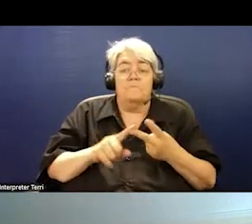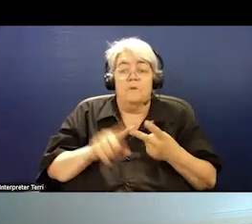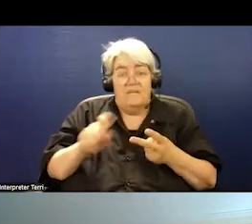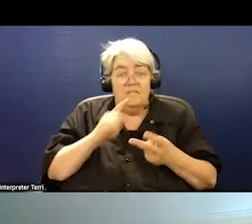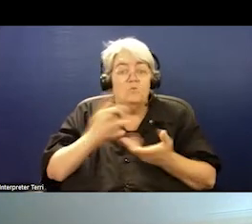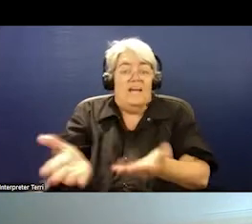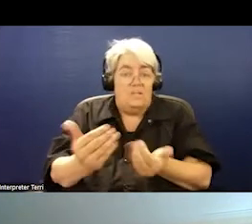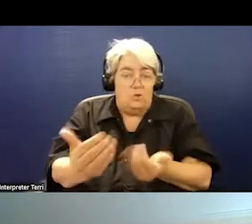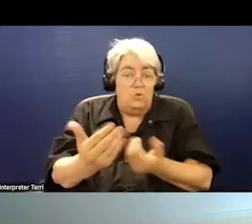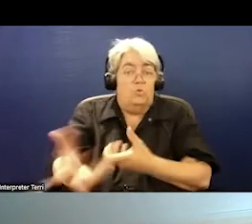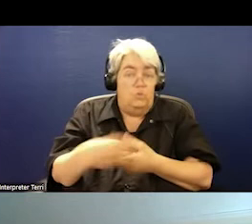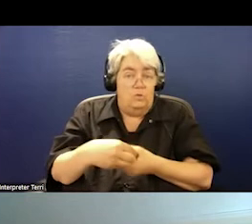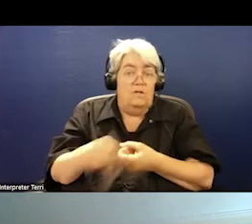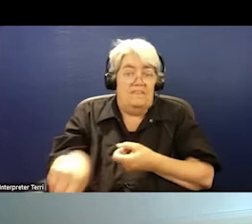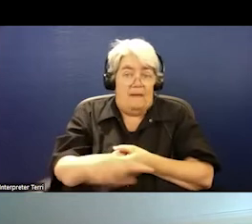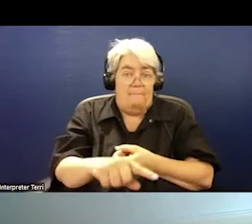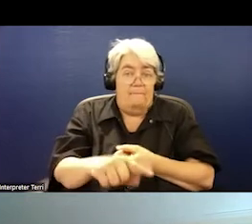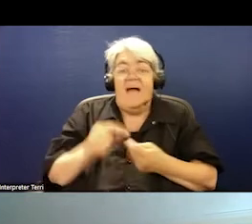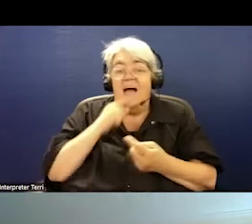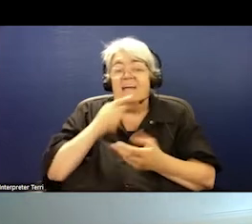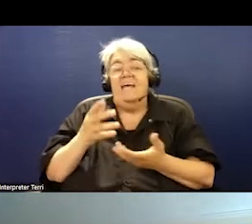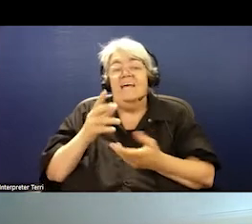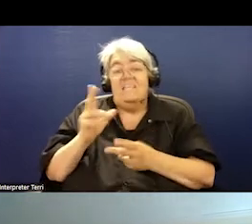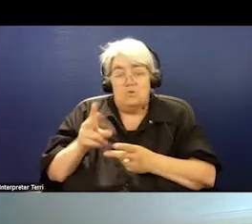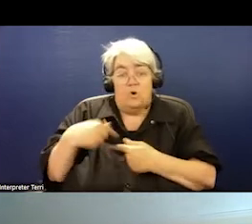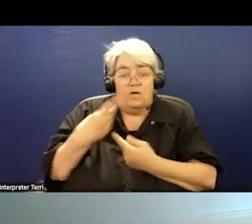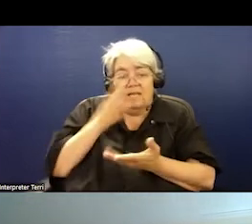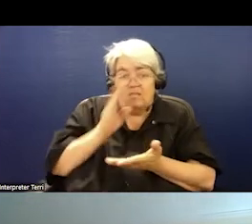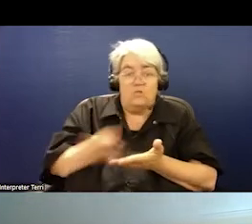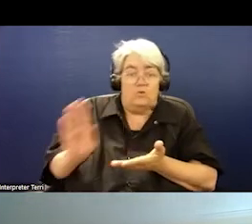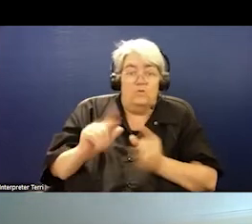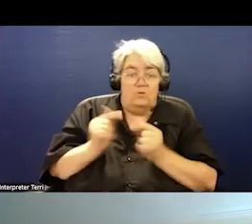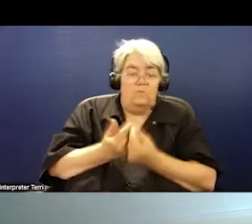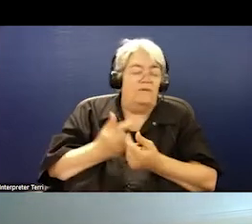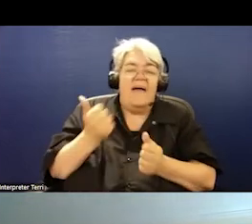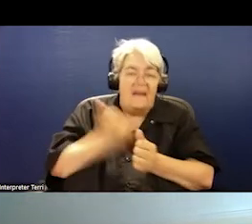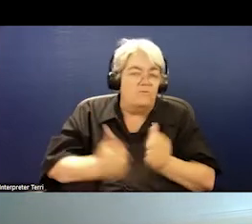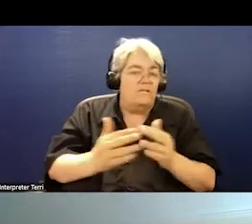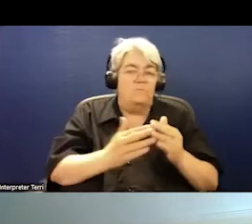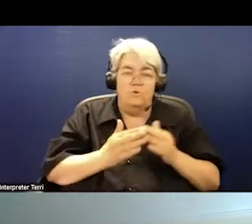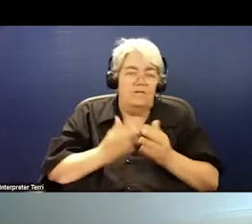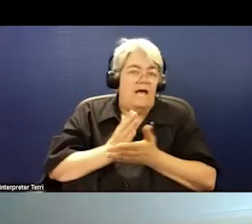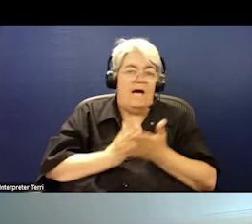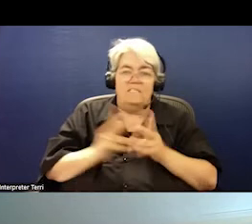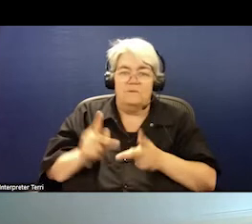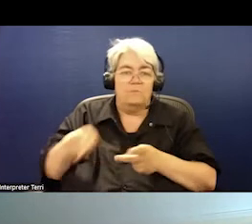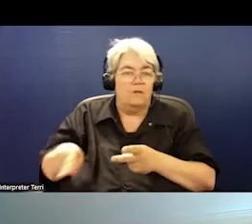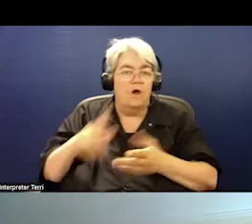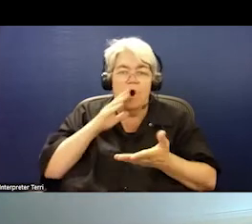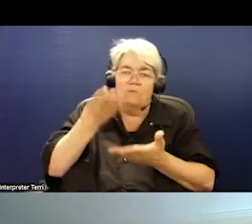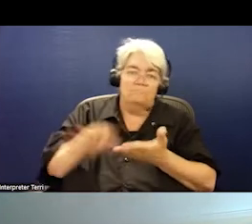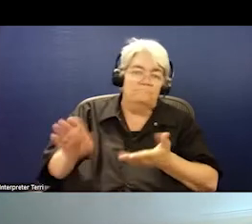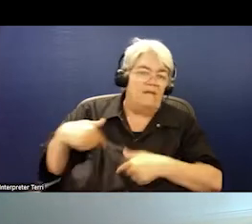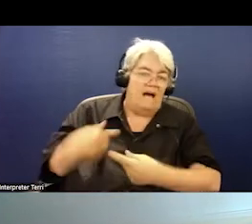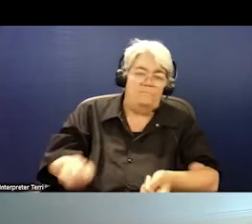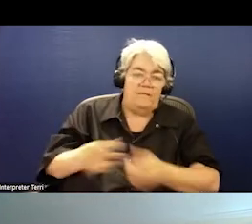include historically excluded groups. Every community has historically excluded groups. And in the Texas cases,